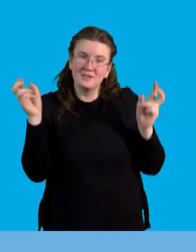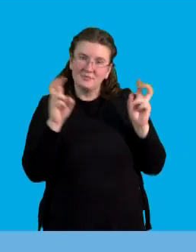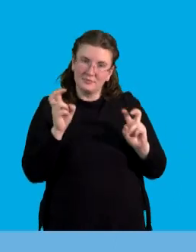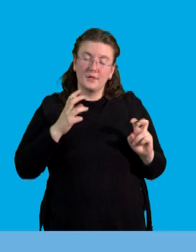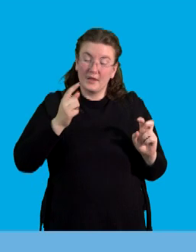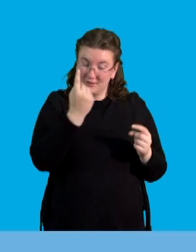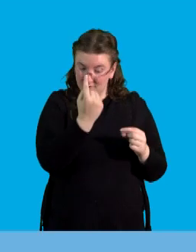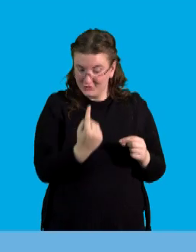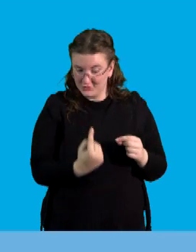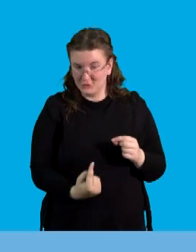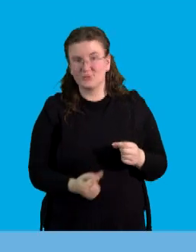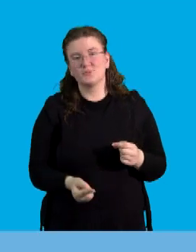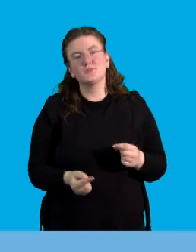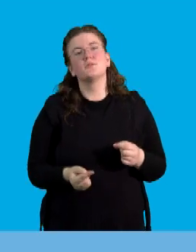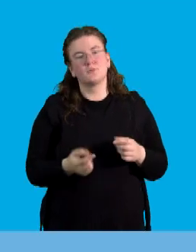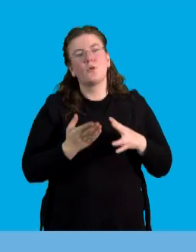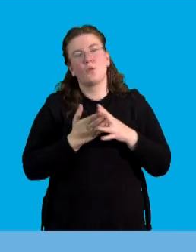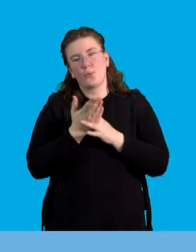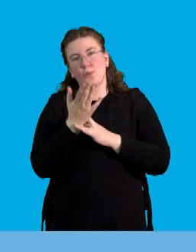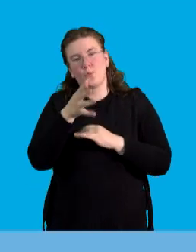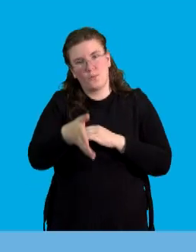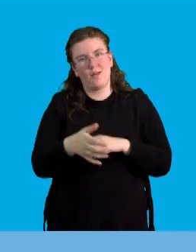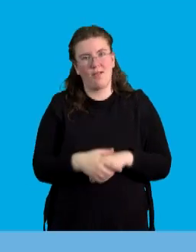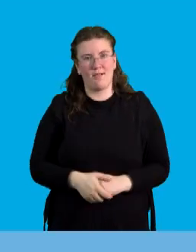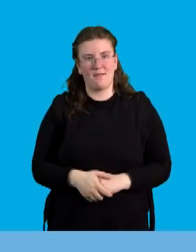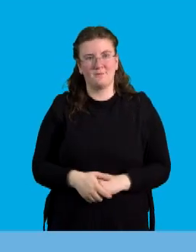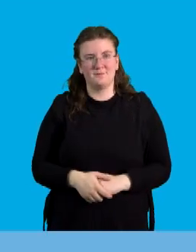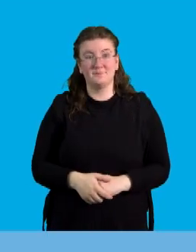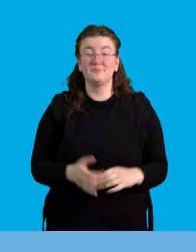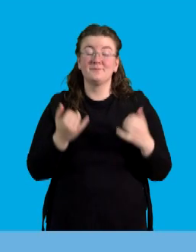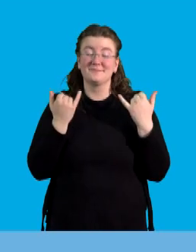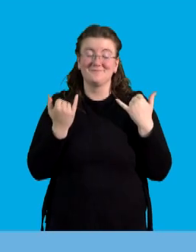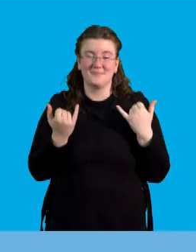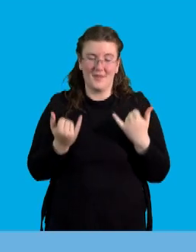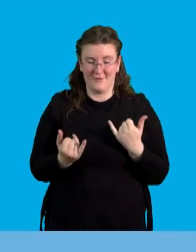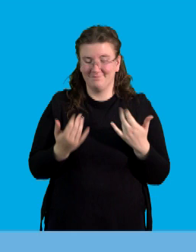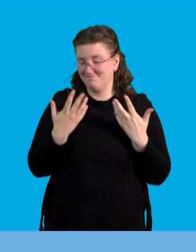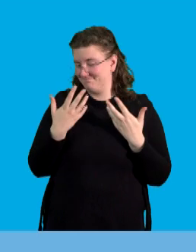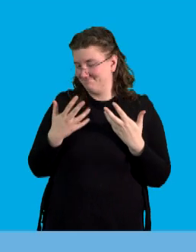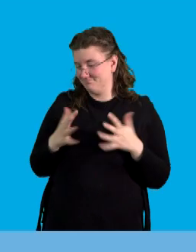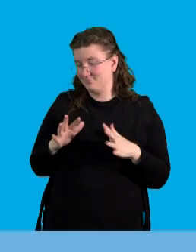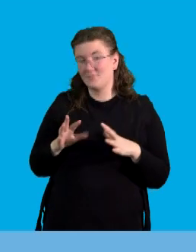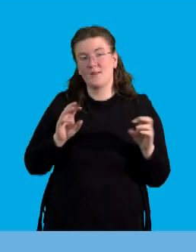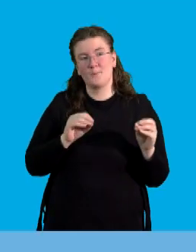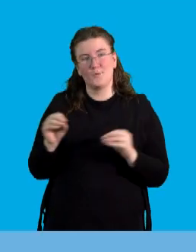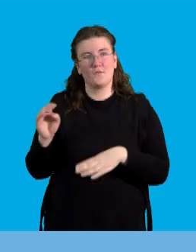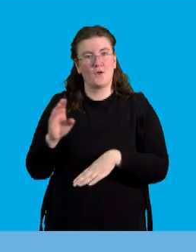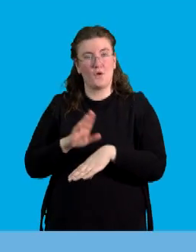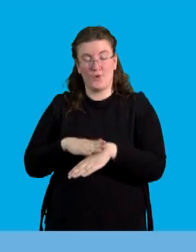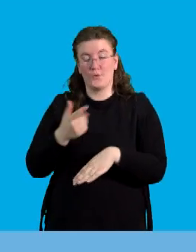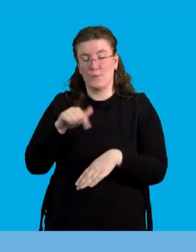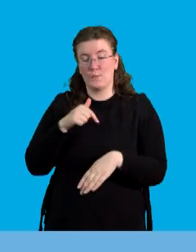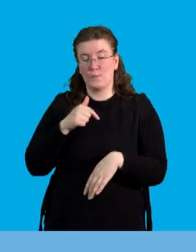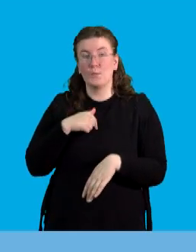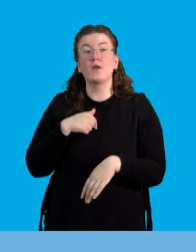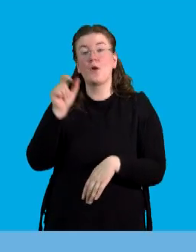will be passing through all of those resistors. And now, with that said, when we are moving on, there